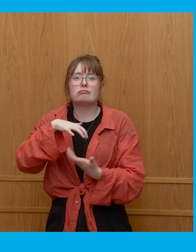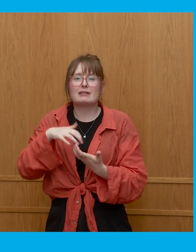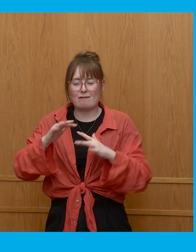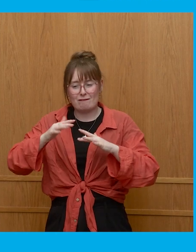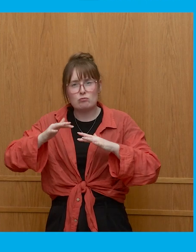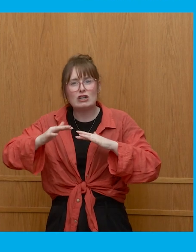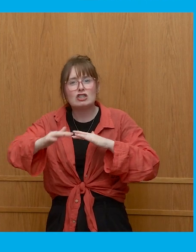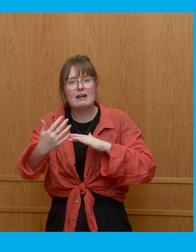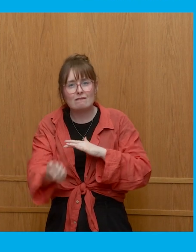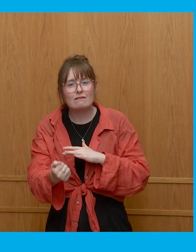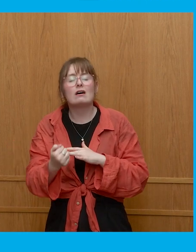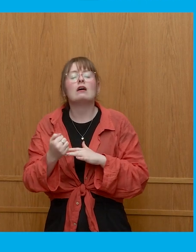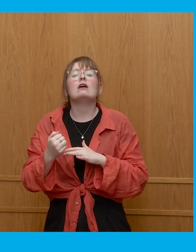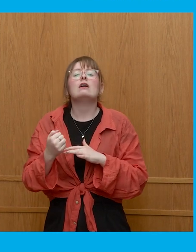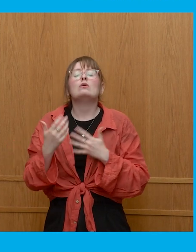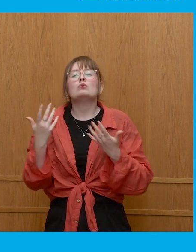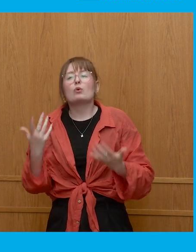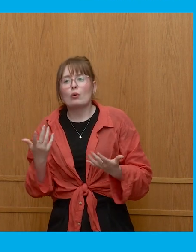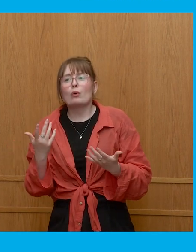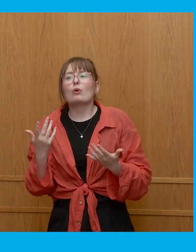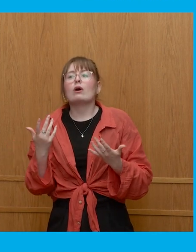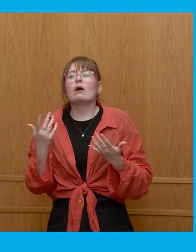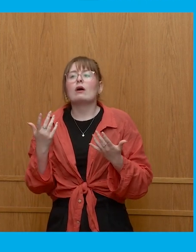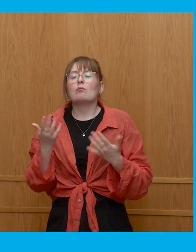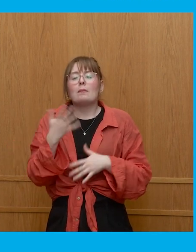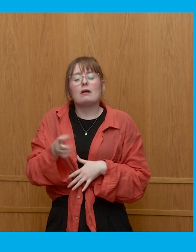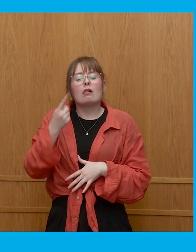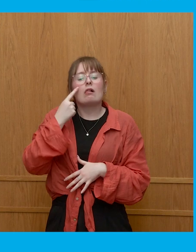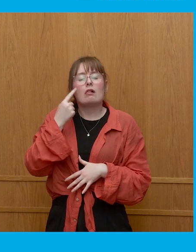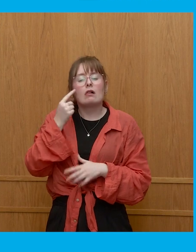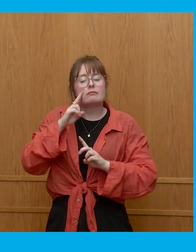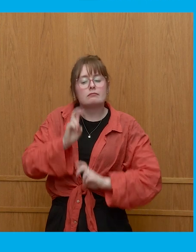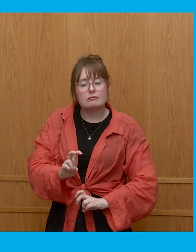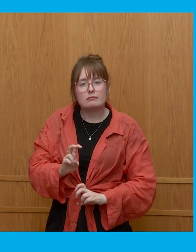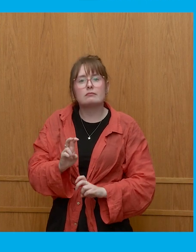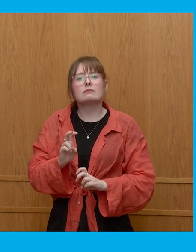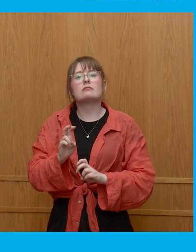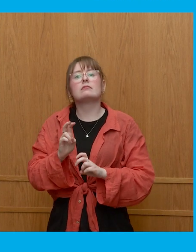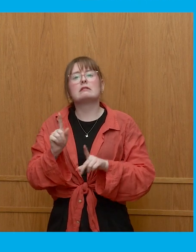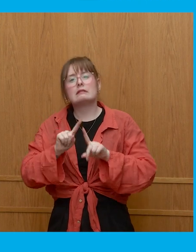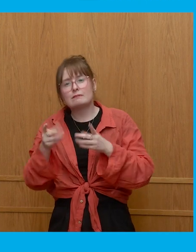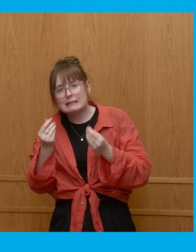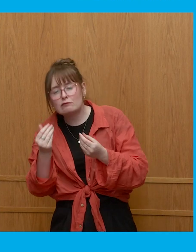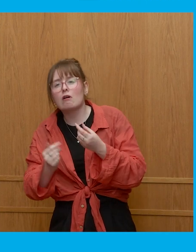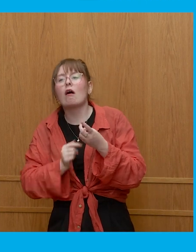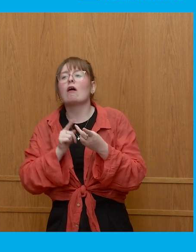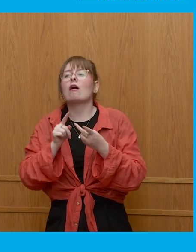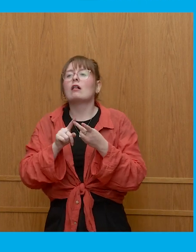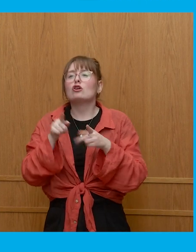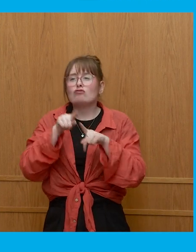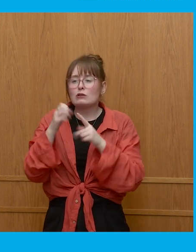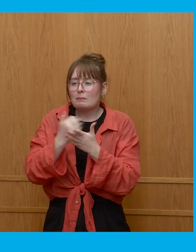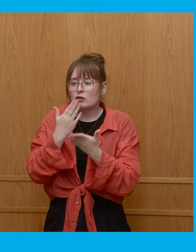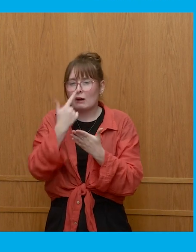vibration. So we of course we're looking at the mountain next to us and try to get